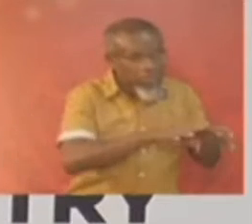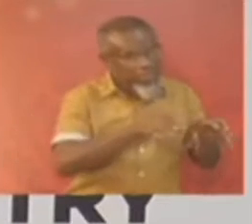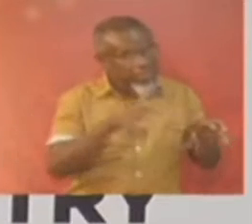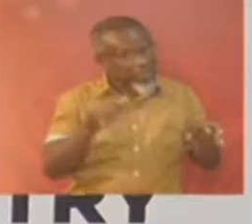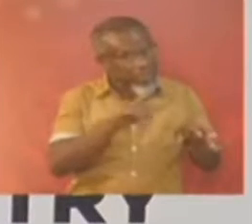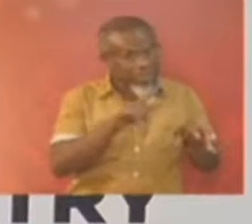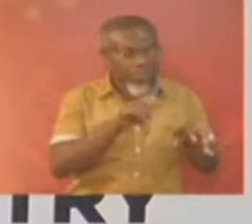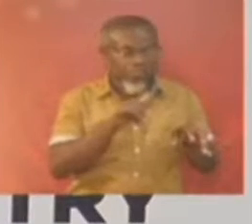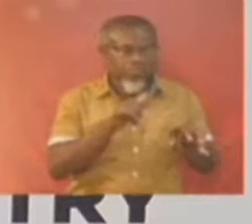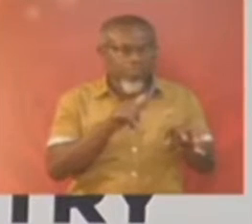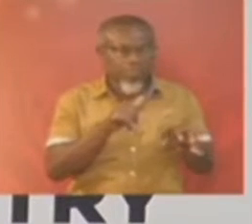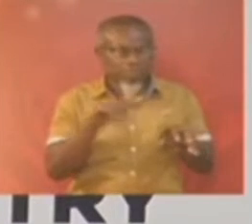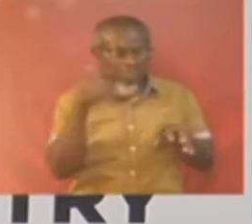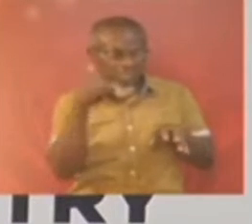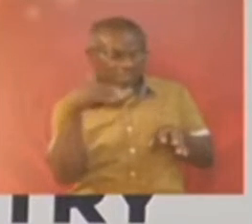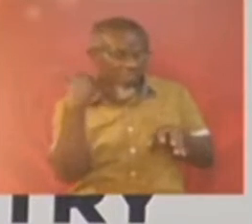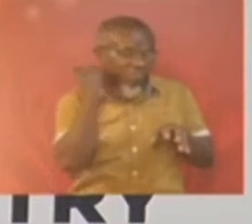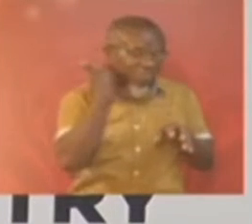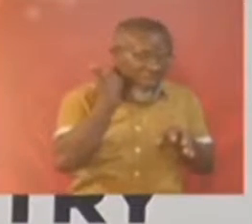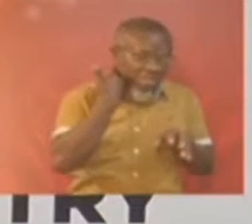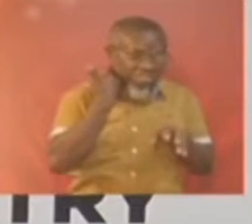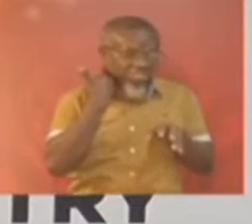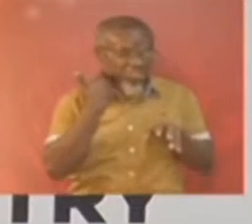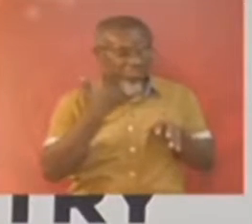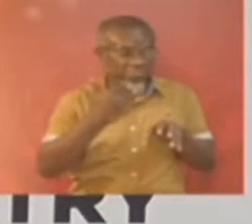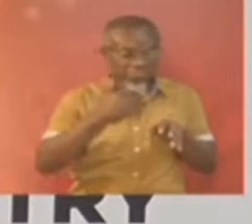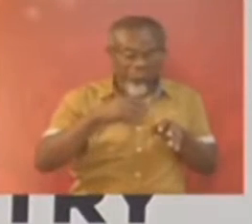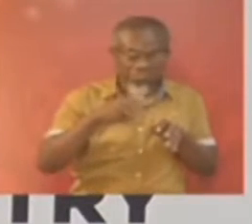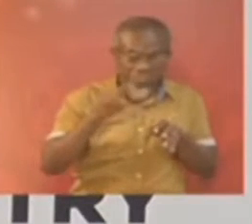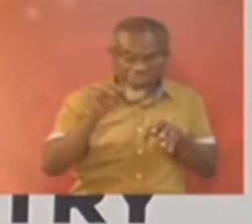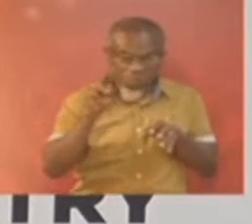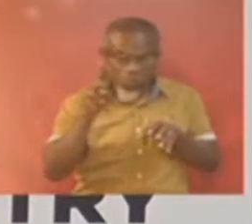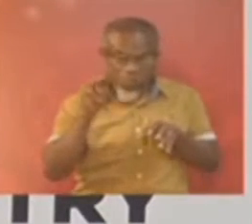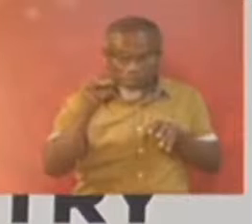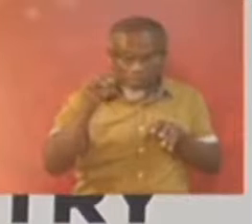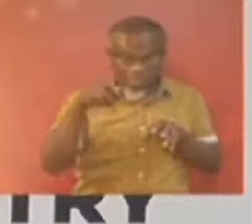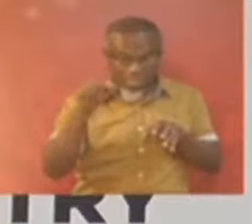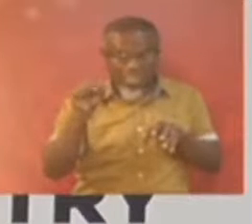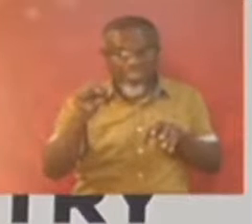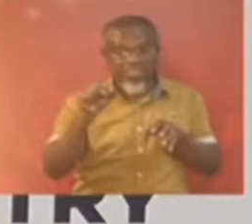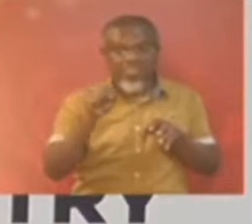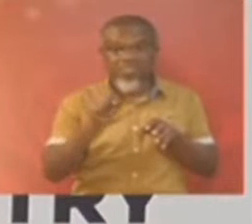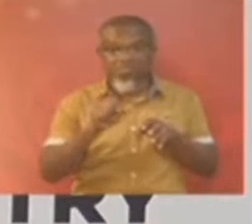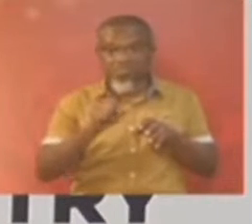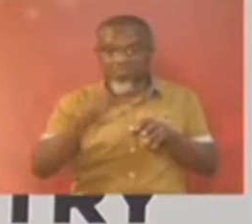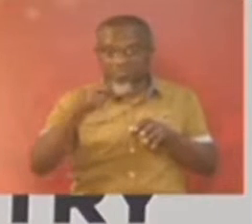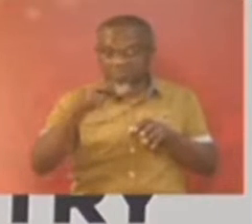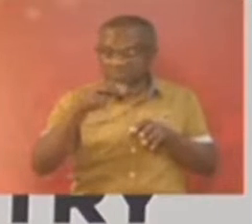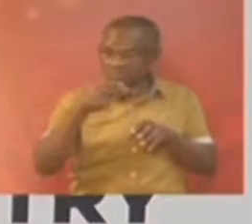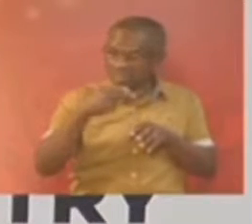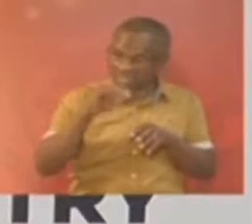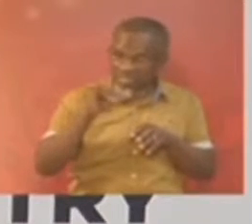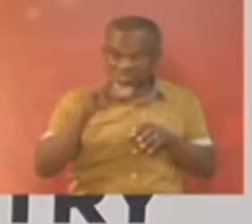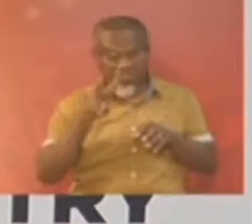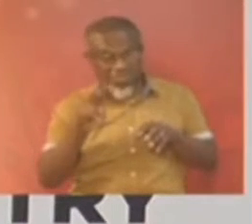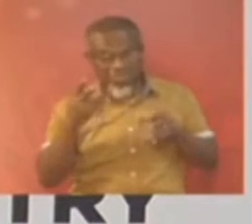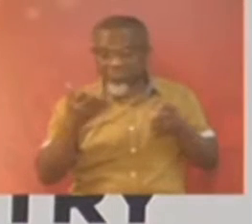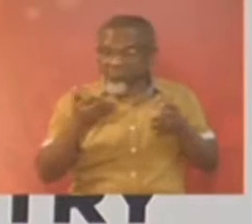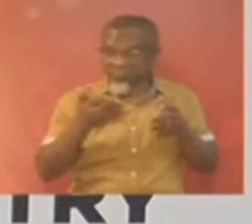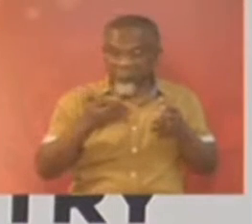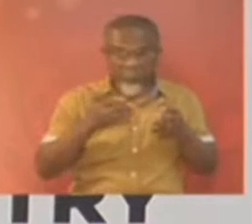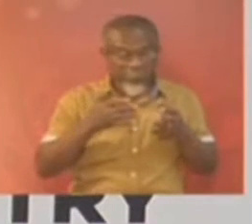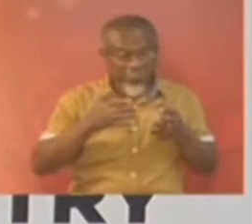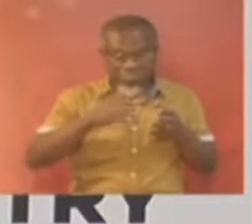fever, measles, mumps, and rubella, things like malaria, HIV, We're looking at Chagas disease as well. So it